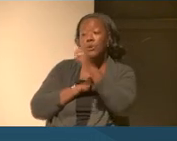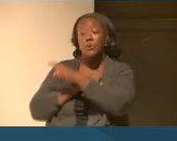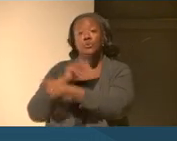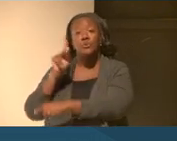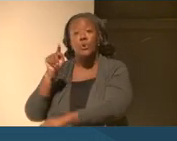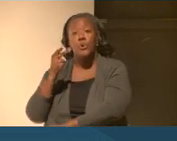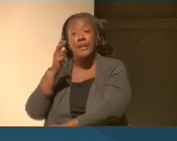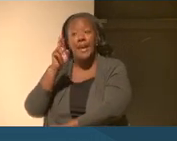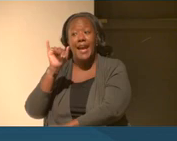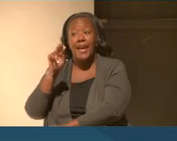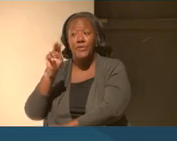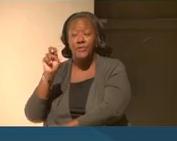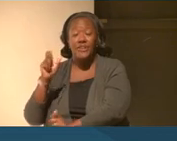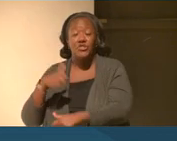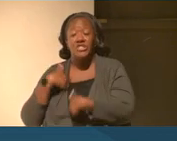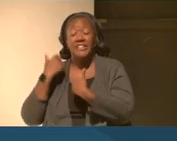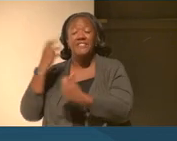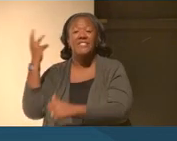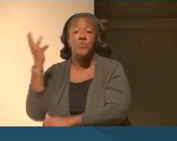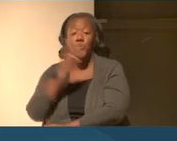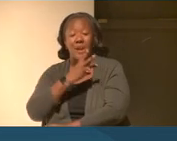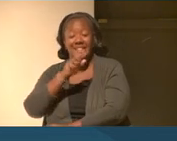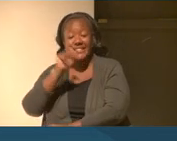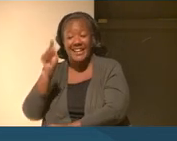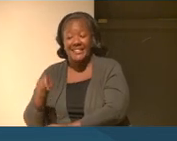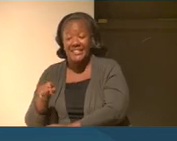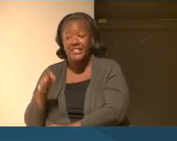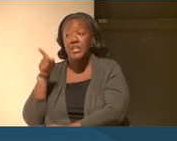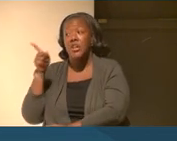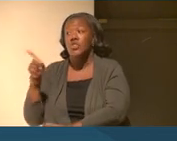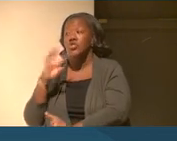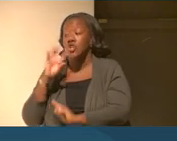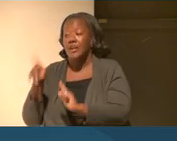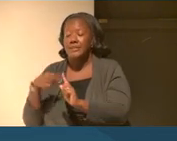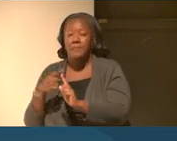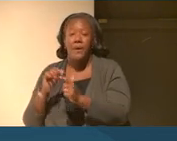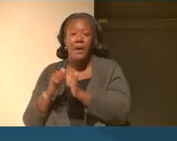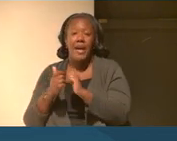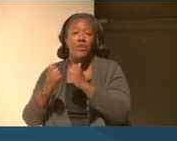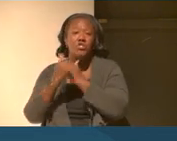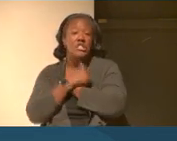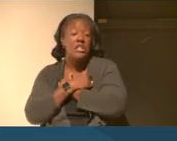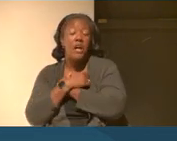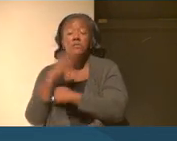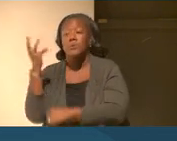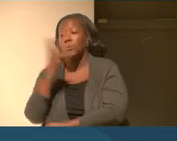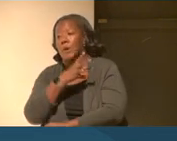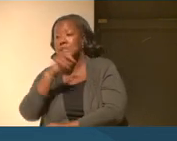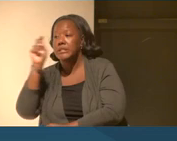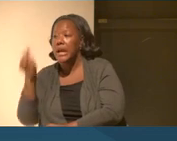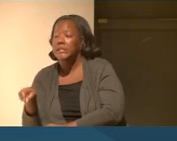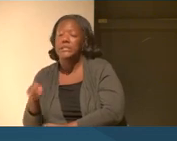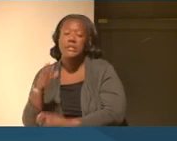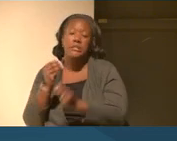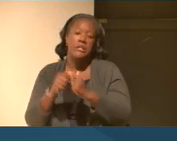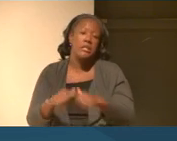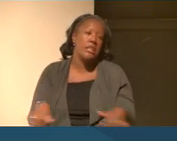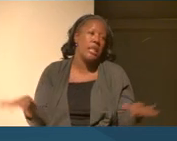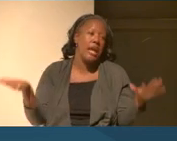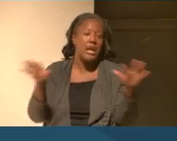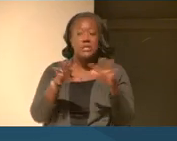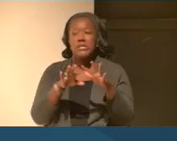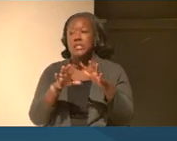West Texas in a very conservative place, usually begins talking about how much she loves living in West Texas and the landscape. And it's only